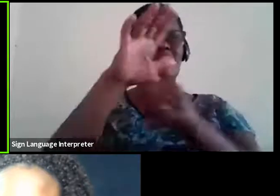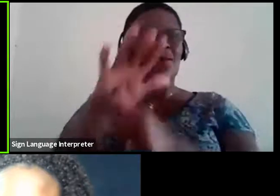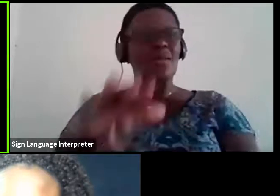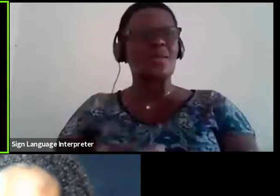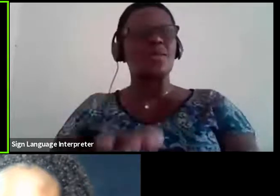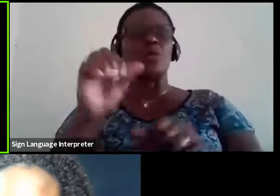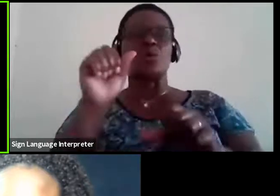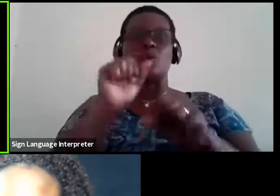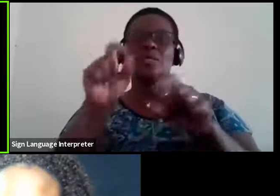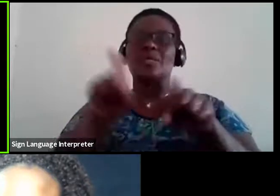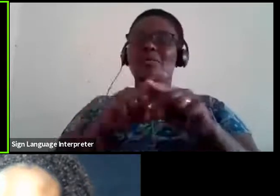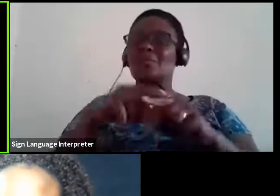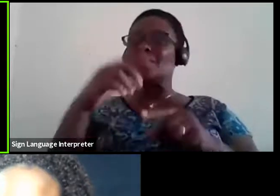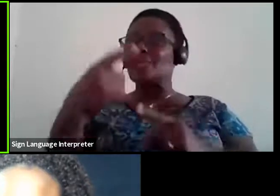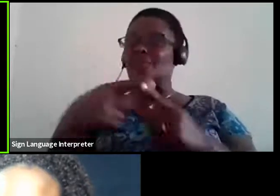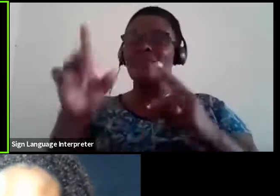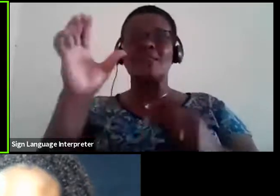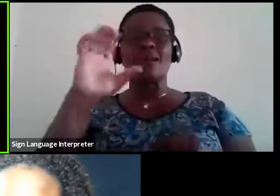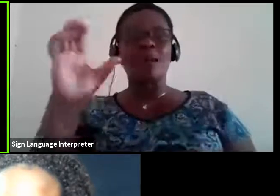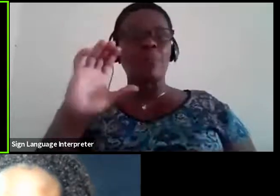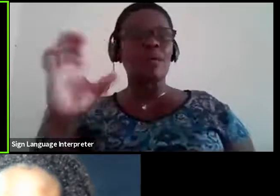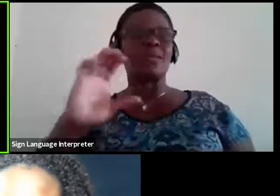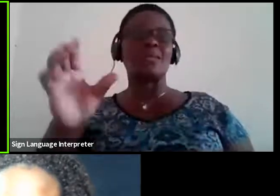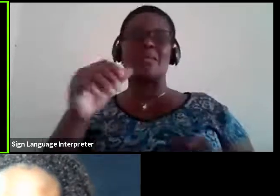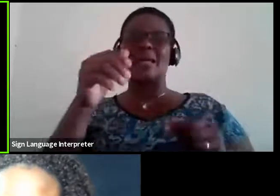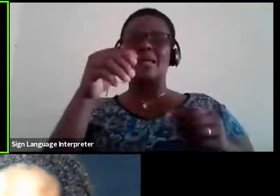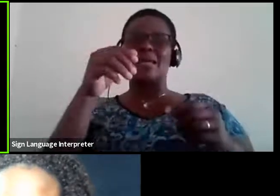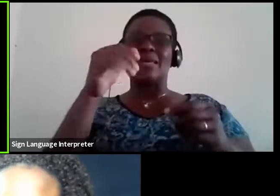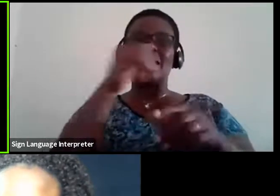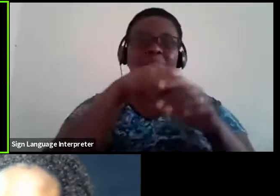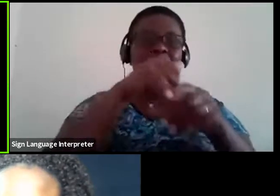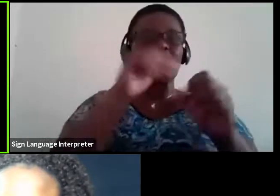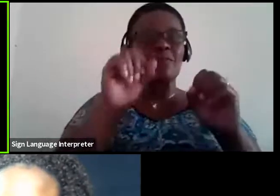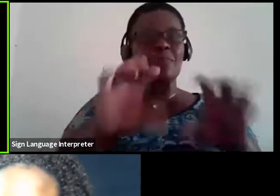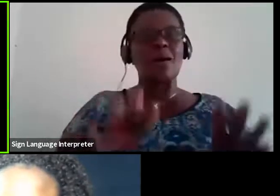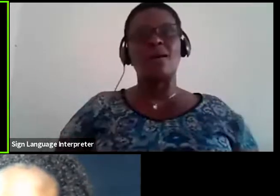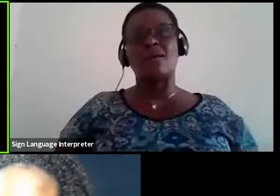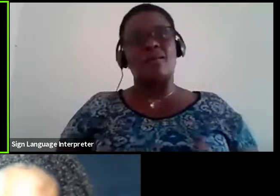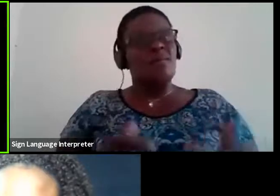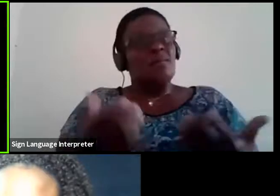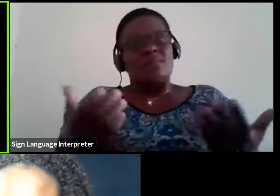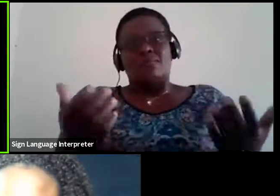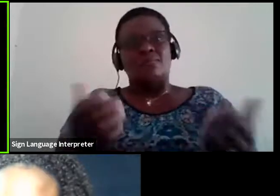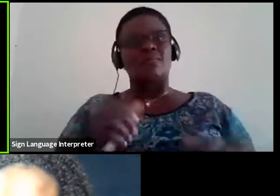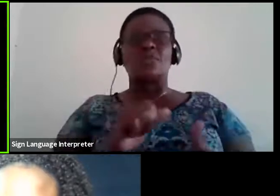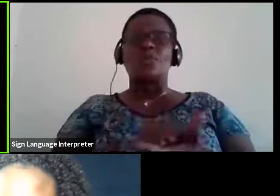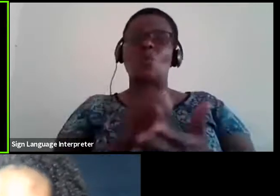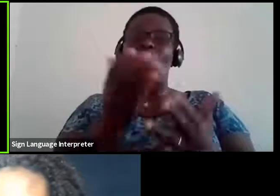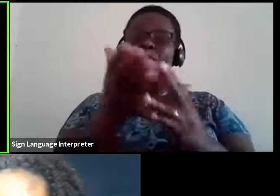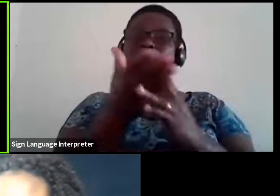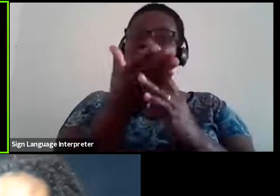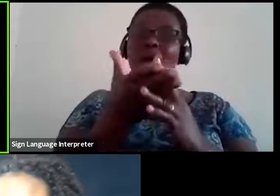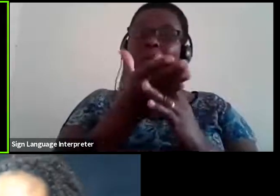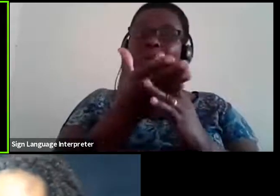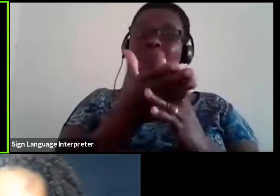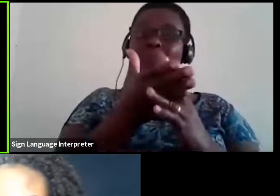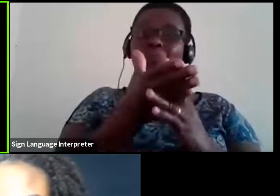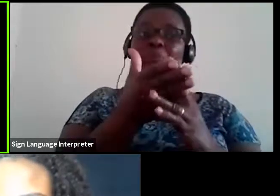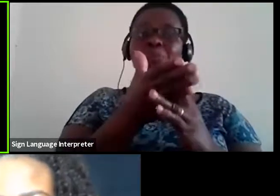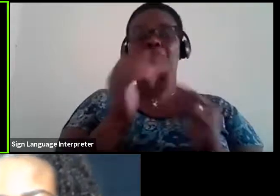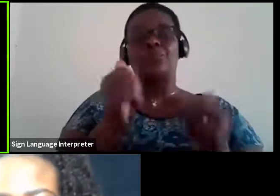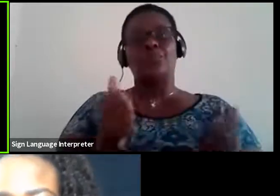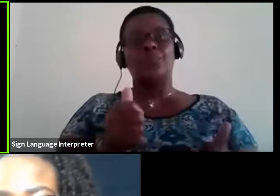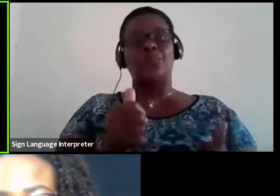also not dealing with it as much, especially in African markets, right? And so we have this gap that CSOs are trying to